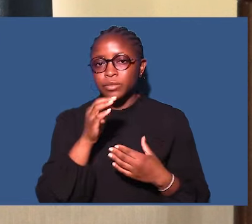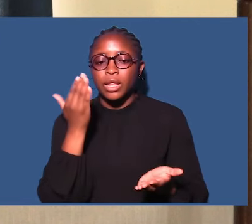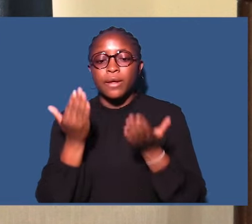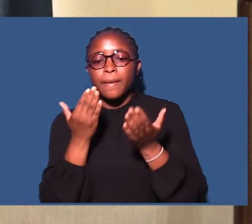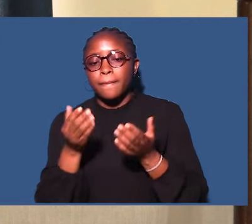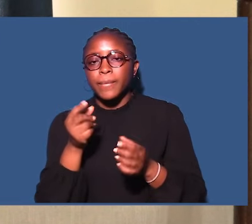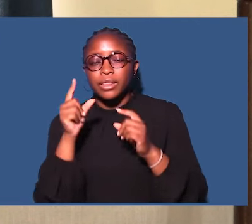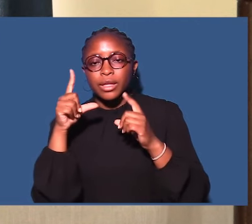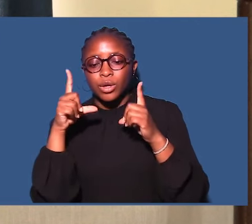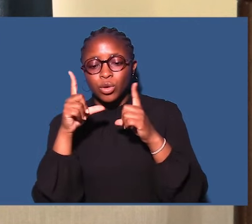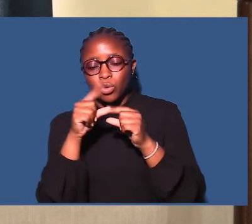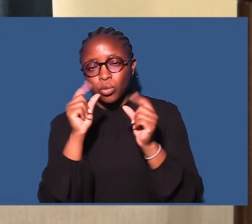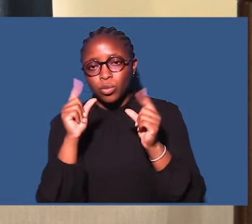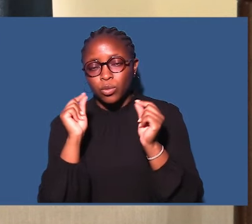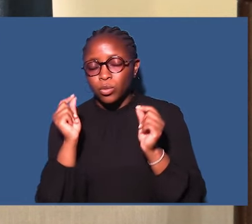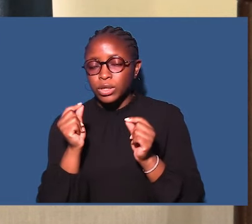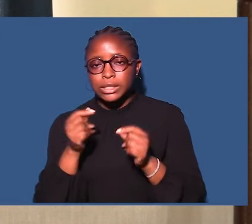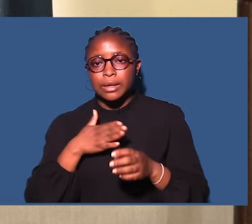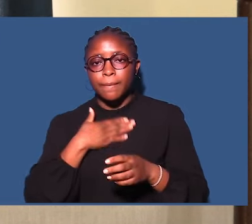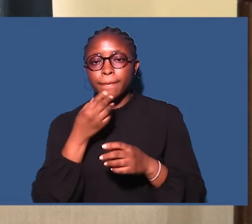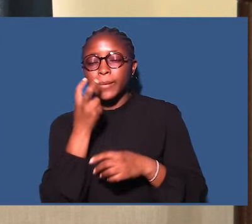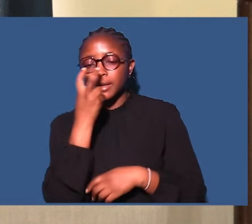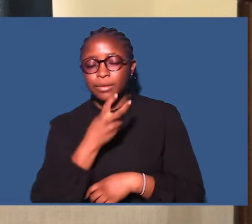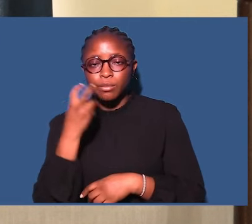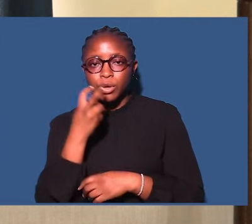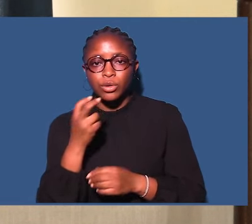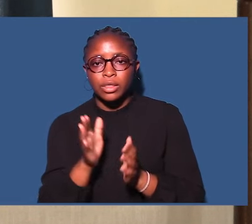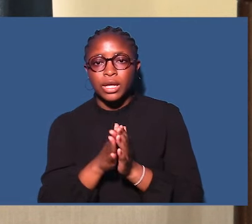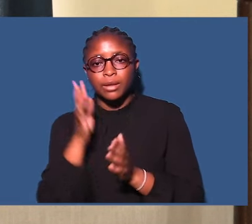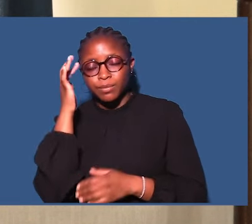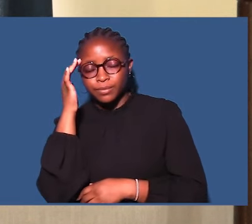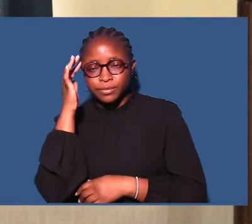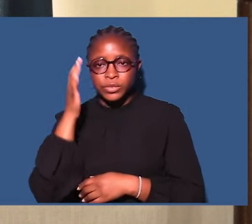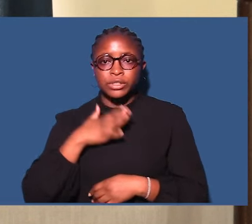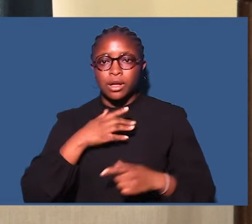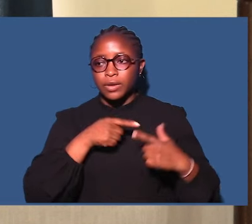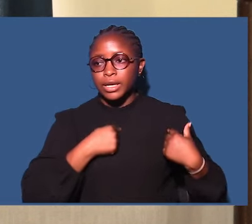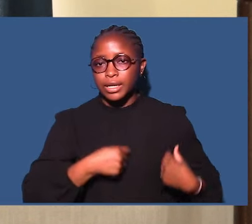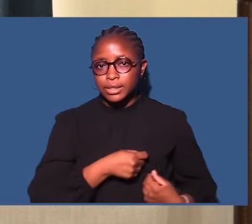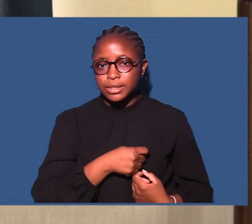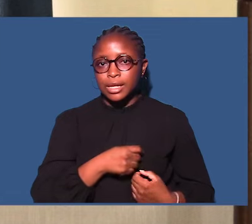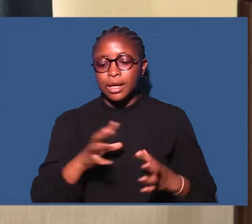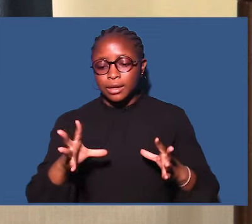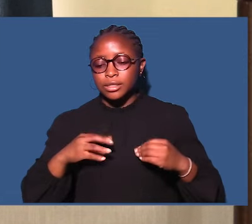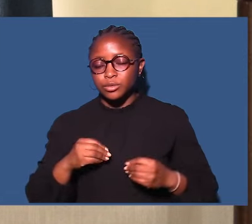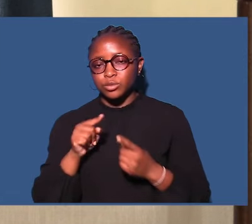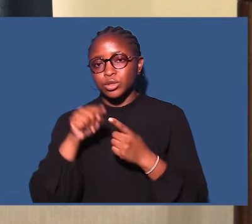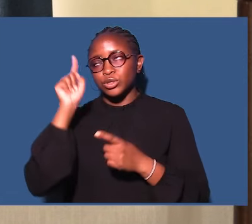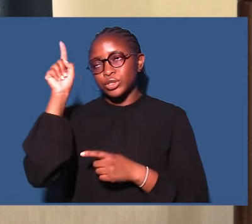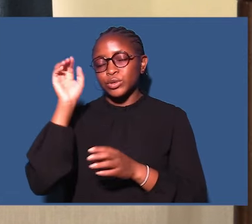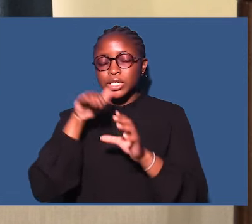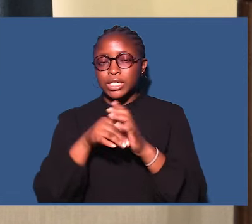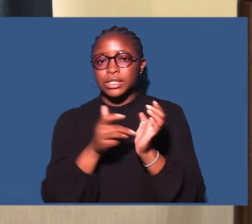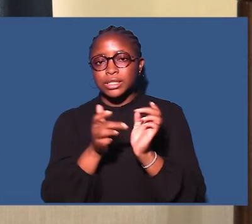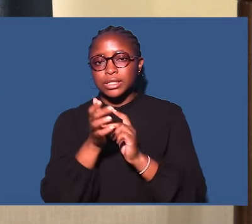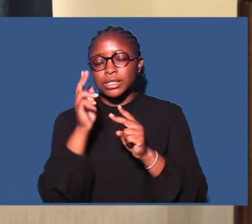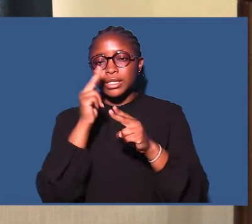mouth and the meditation of our hearts be acceptable to You, in Jesus'